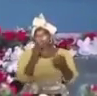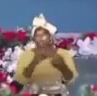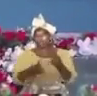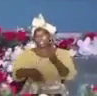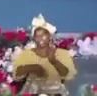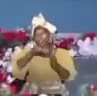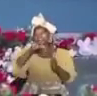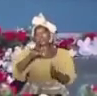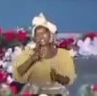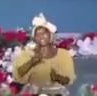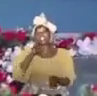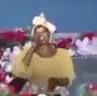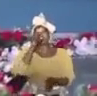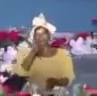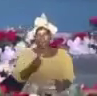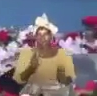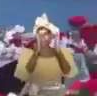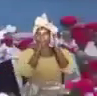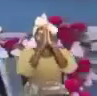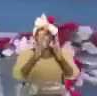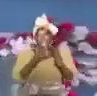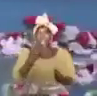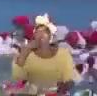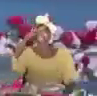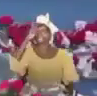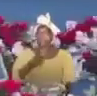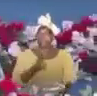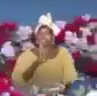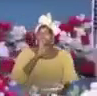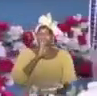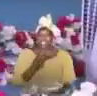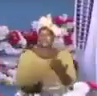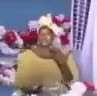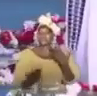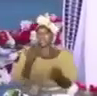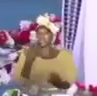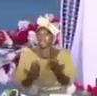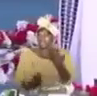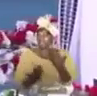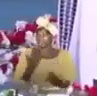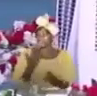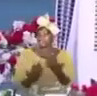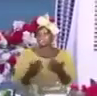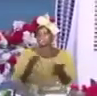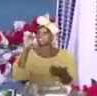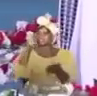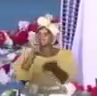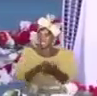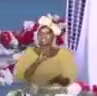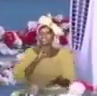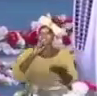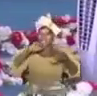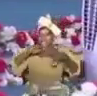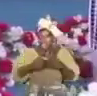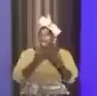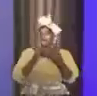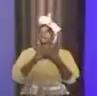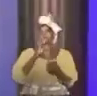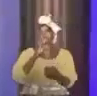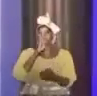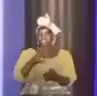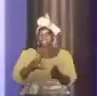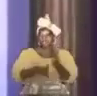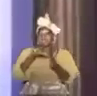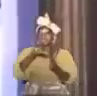Your prayer altar must be on fire. We're still discussing point one. This is what it takes to be spiritually